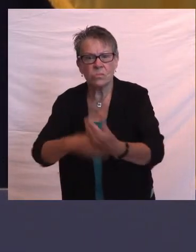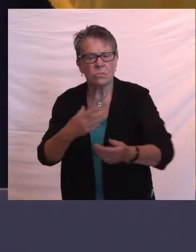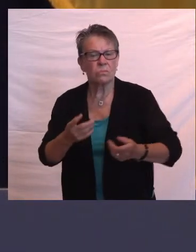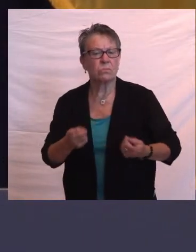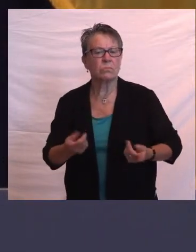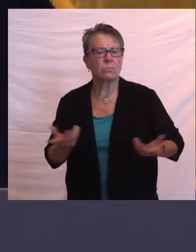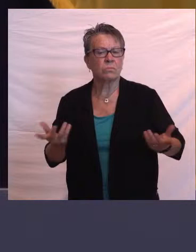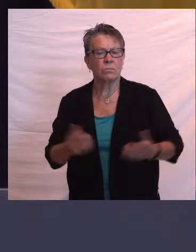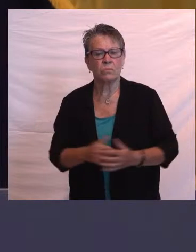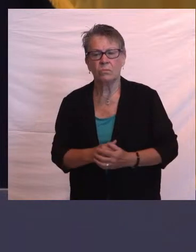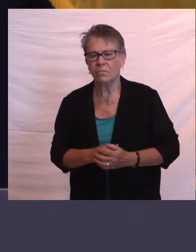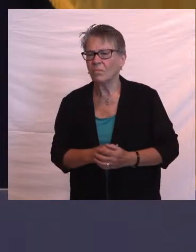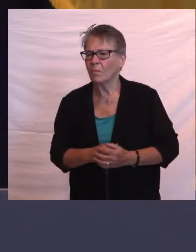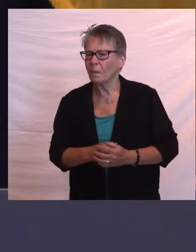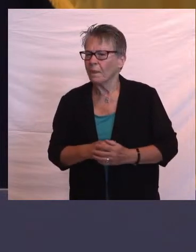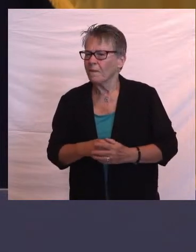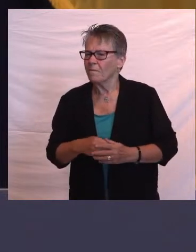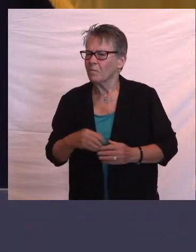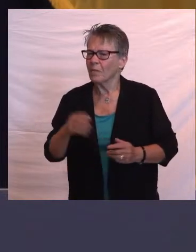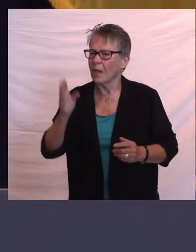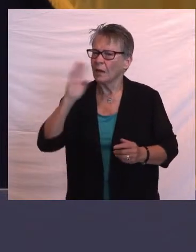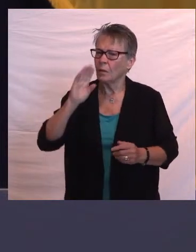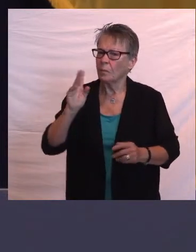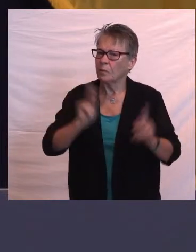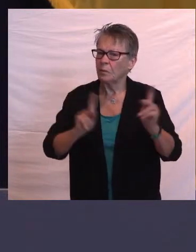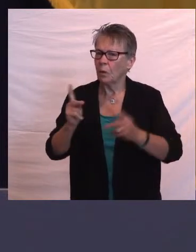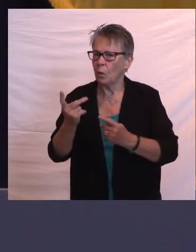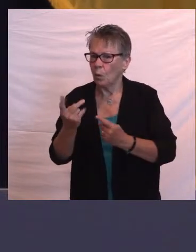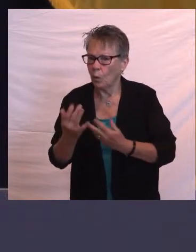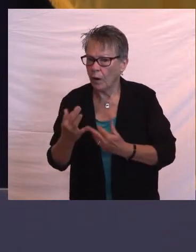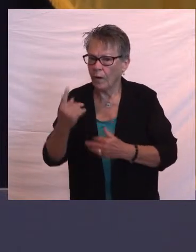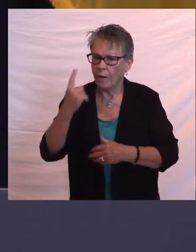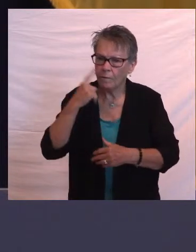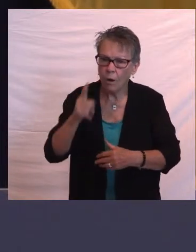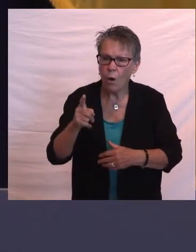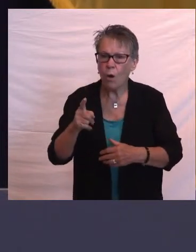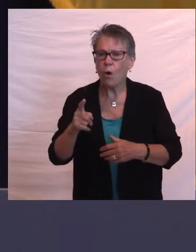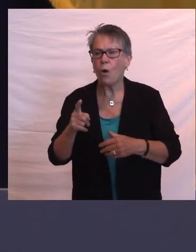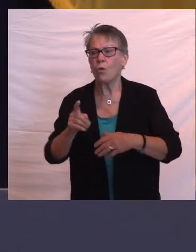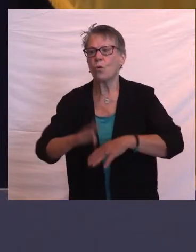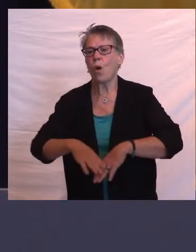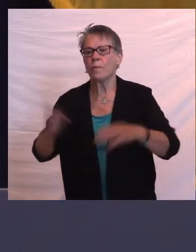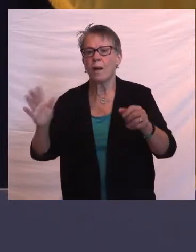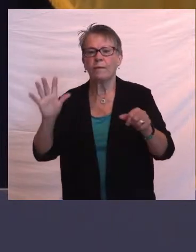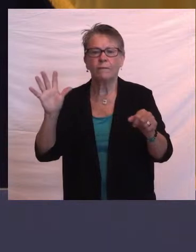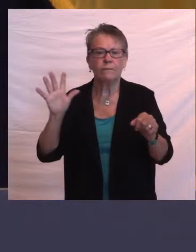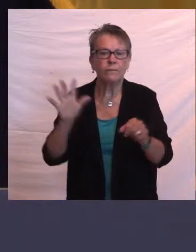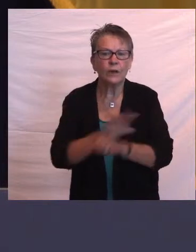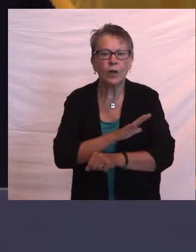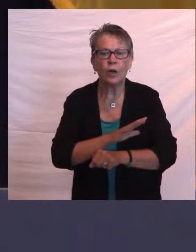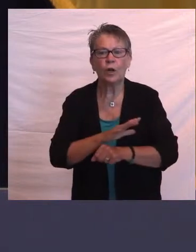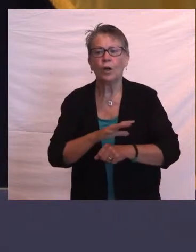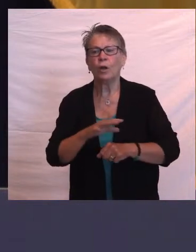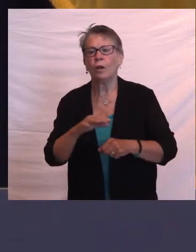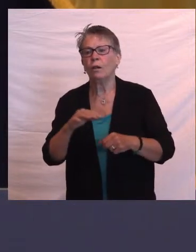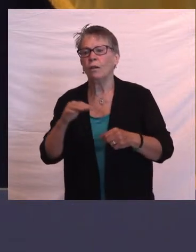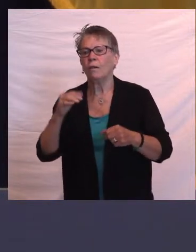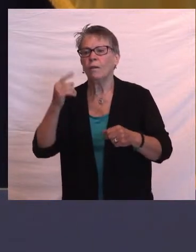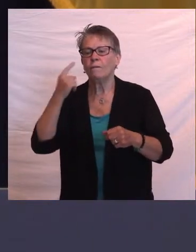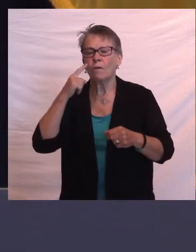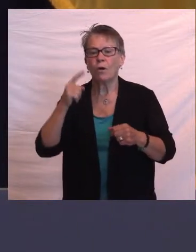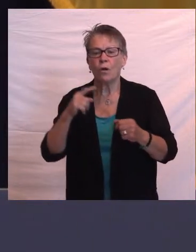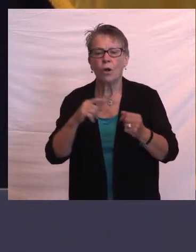you. I am on your behalf as well. But there's no question we've made progress. And specific to your question about